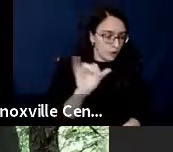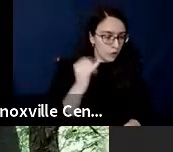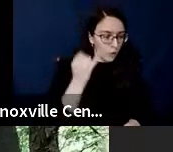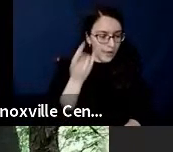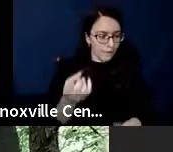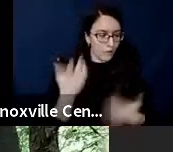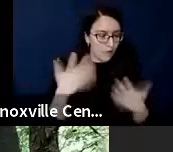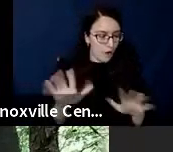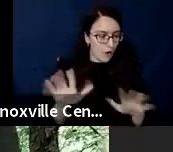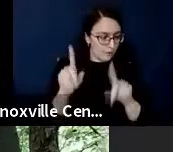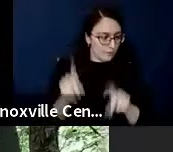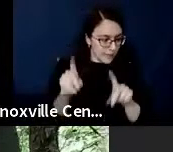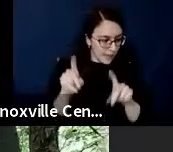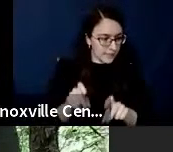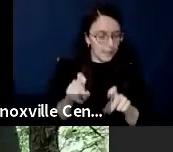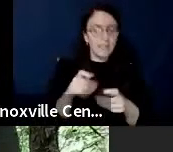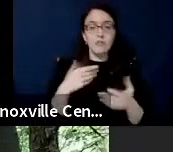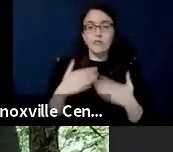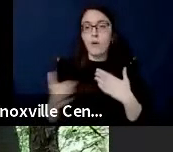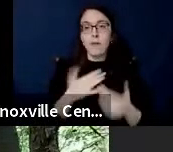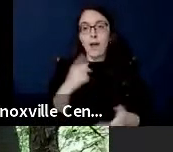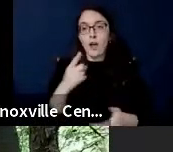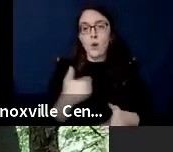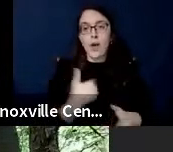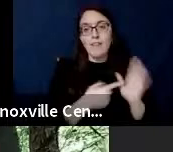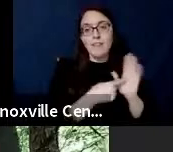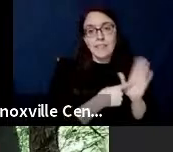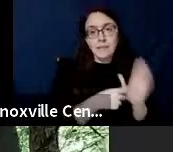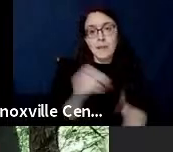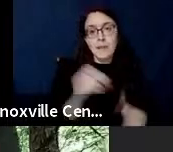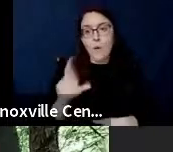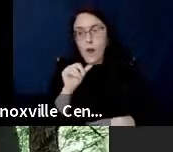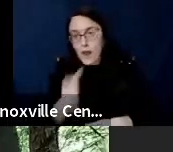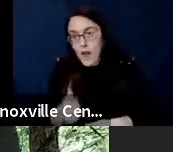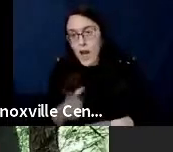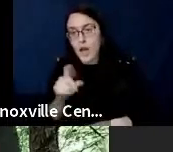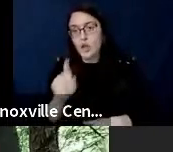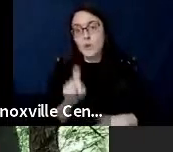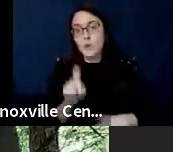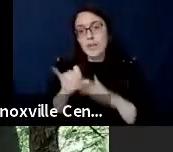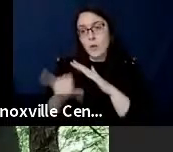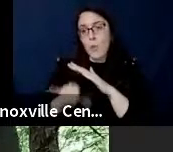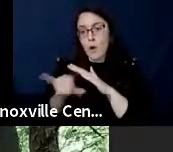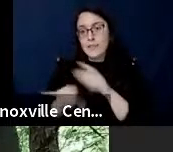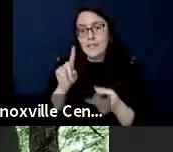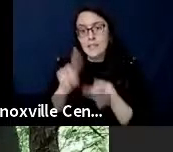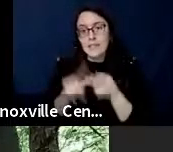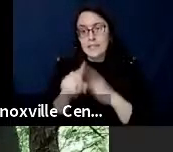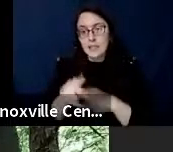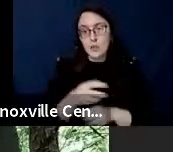been tested, regardless of whether or not you have symptoms, you need to quarantine until you get your results.